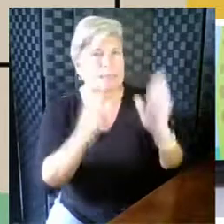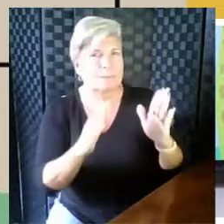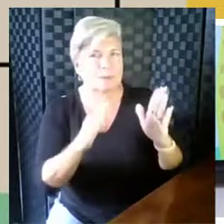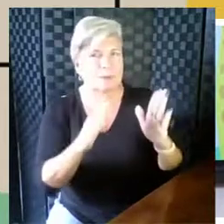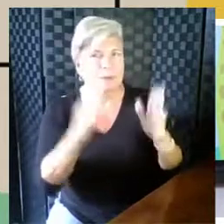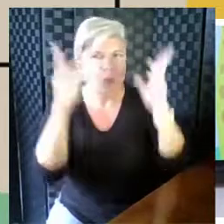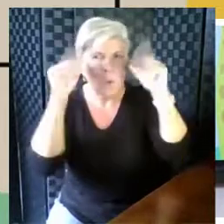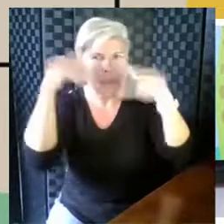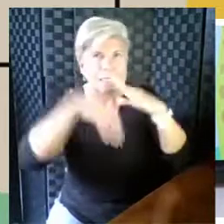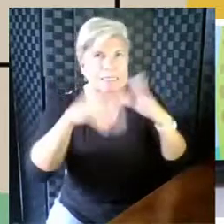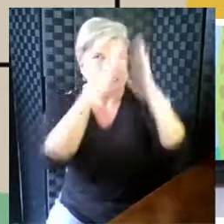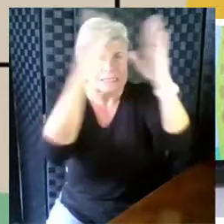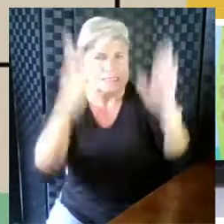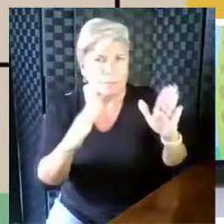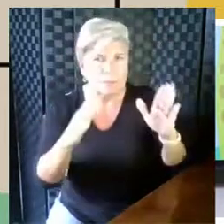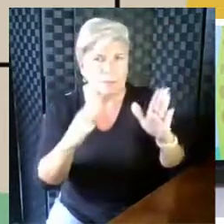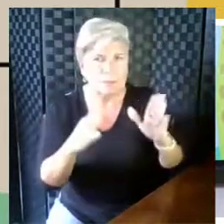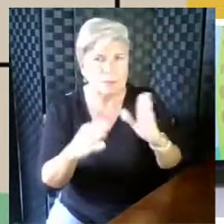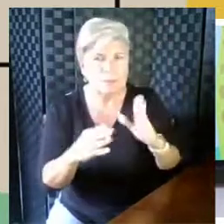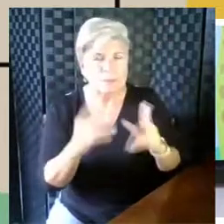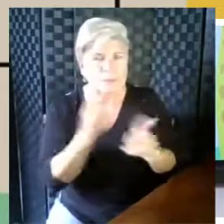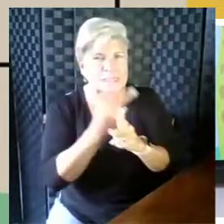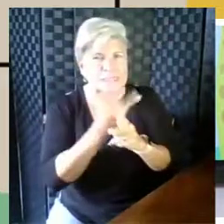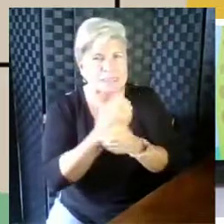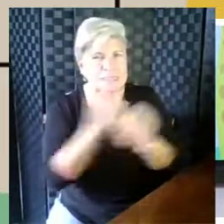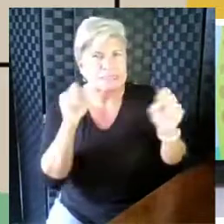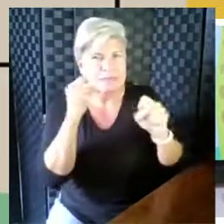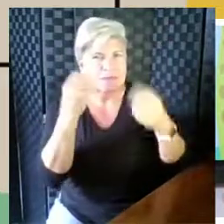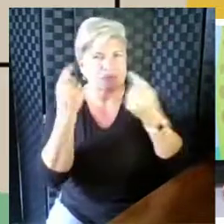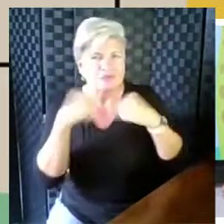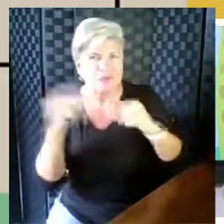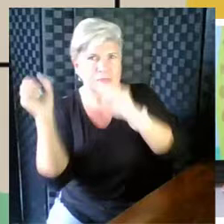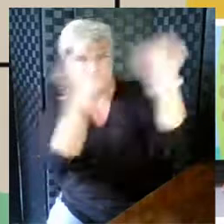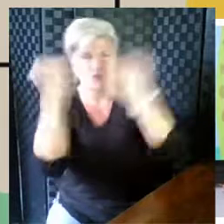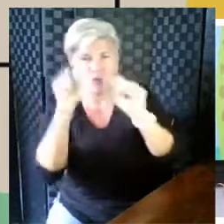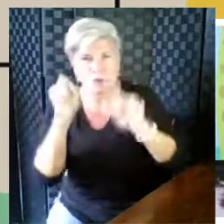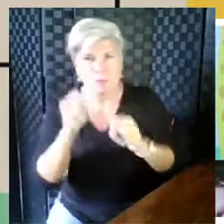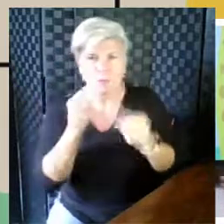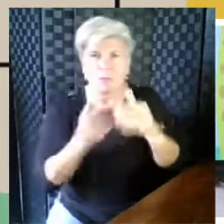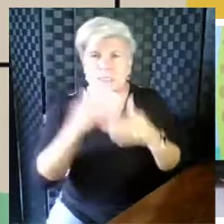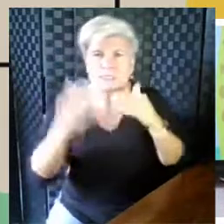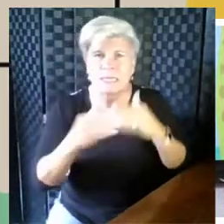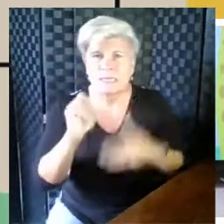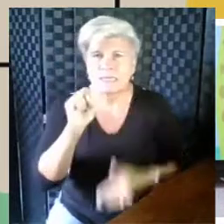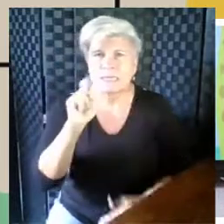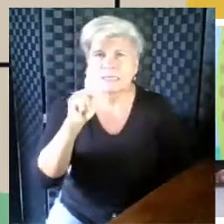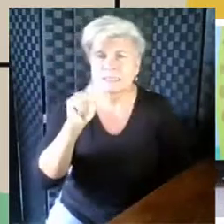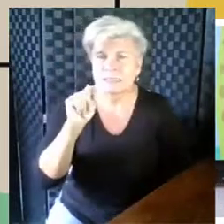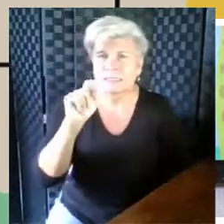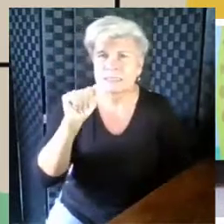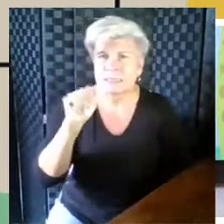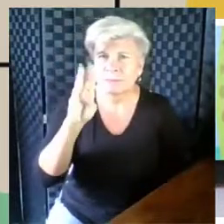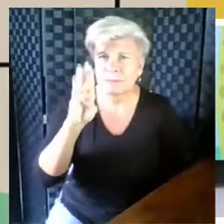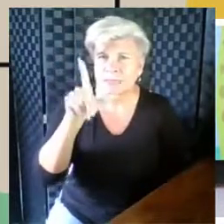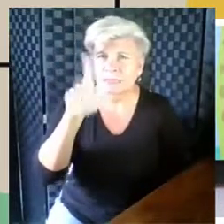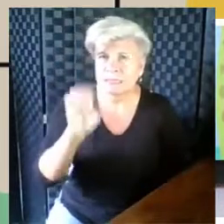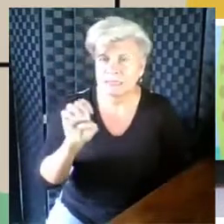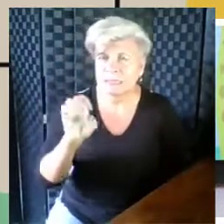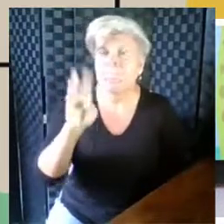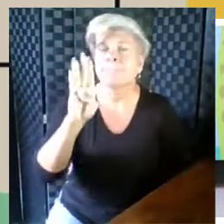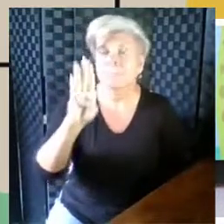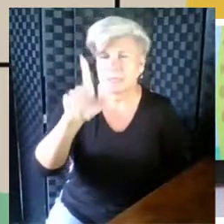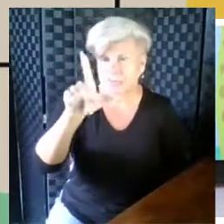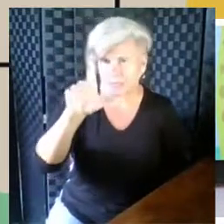to stay safe from the storm. Stable. Which ending sound do you hear? If you